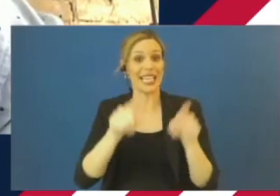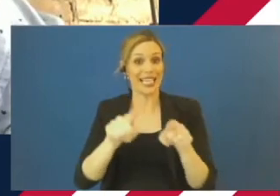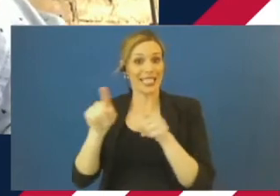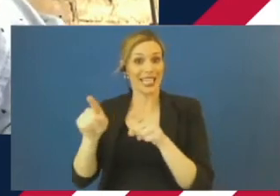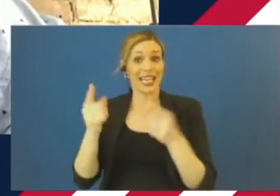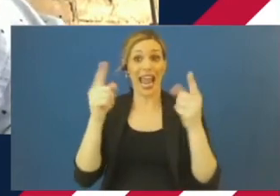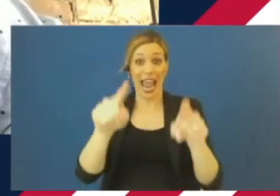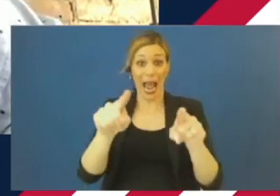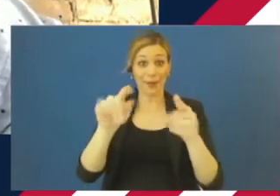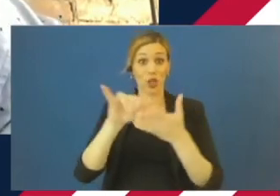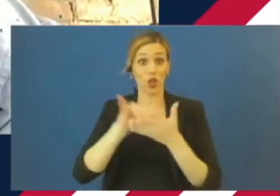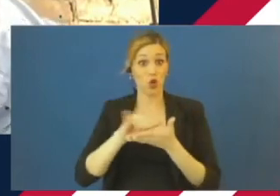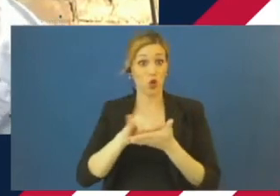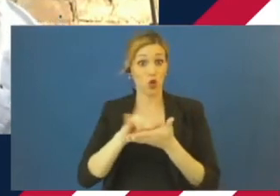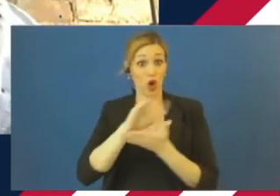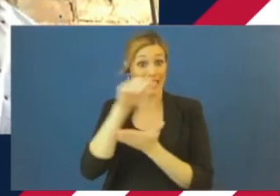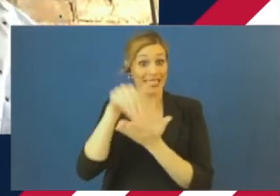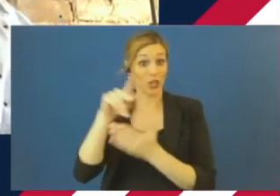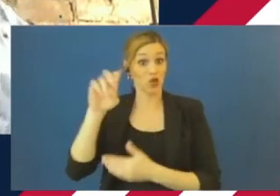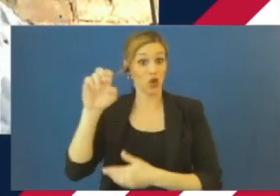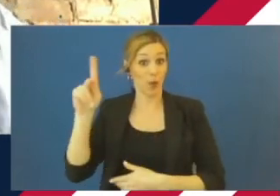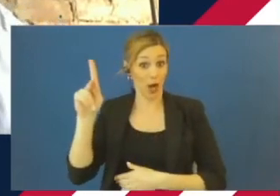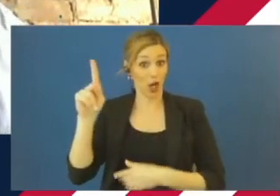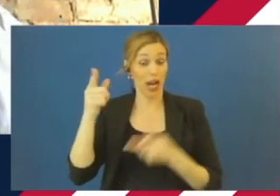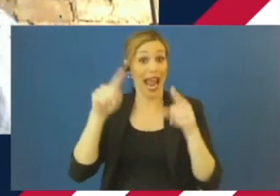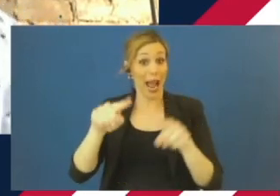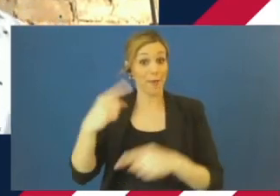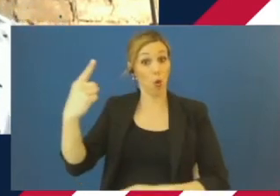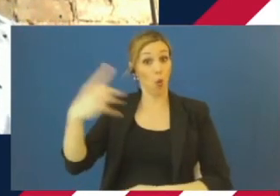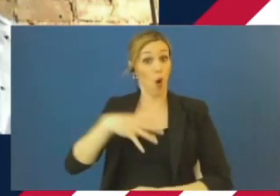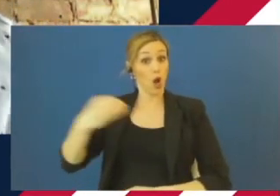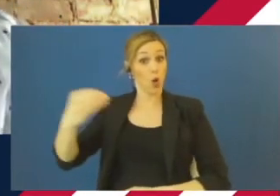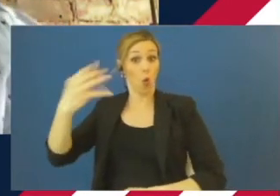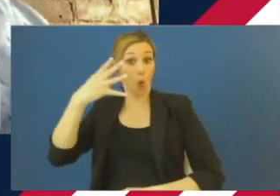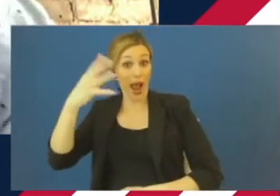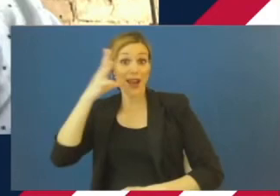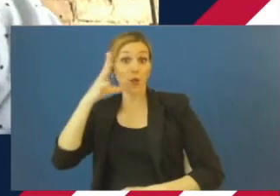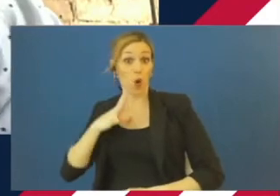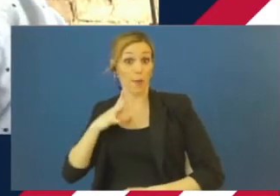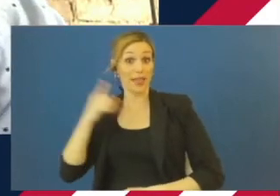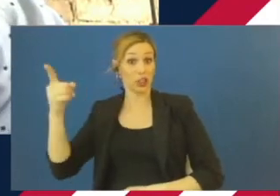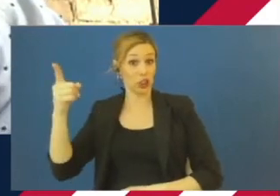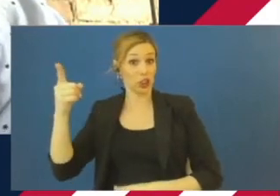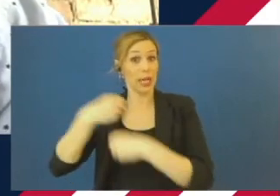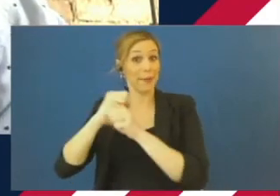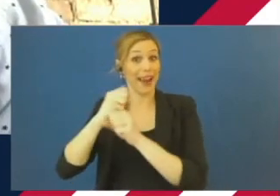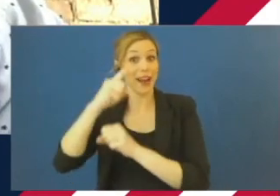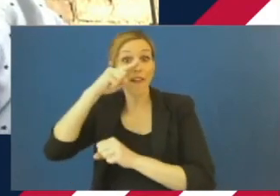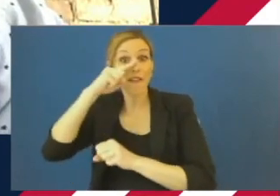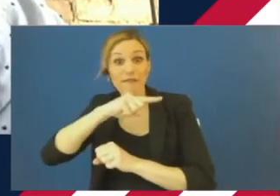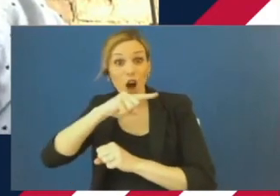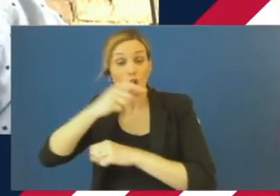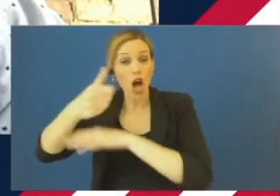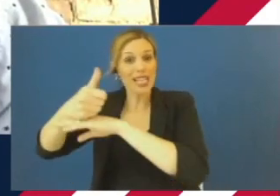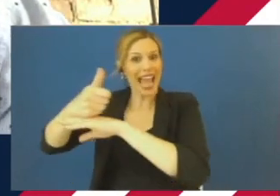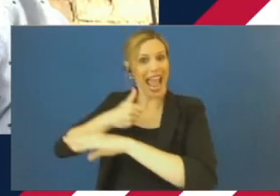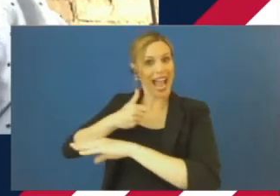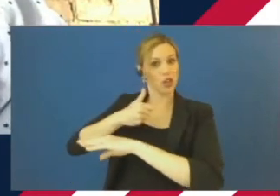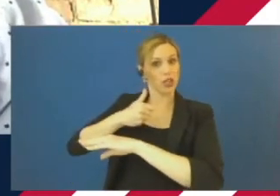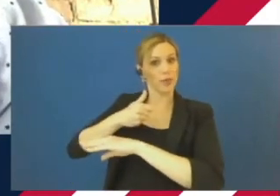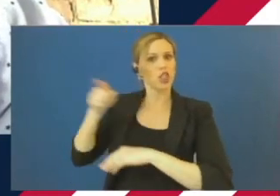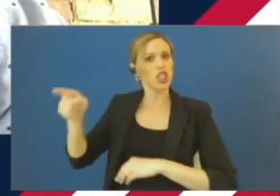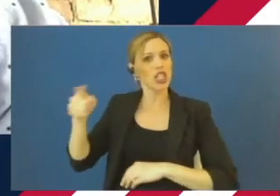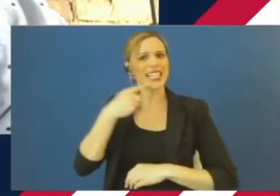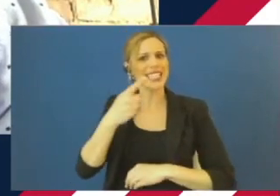on video in which a white woman made a false accusation that, quote, an African-American man is threatening my life in